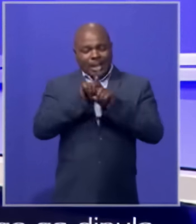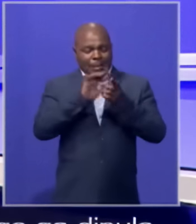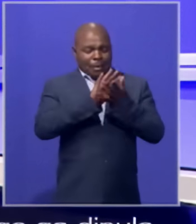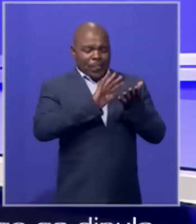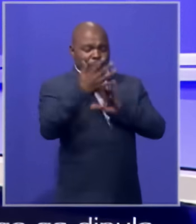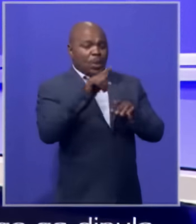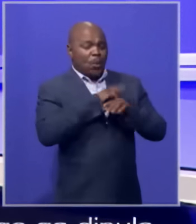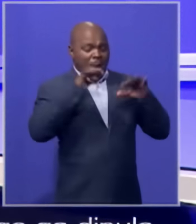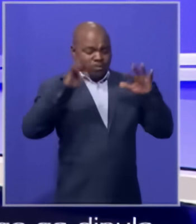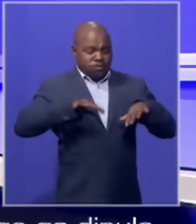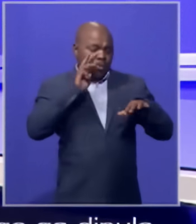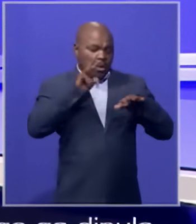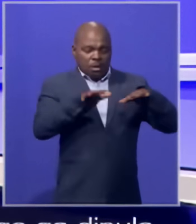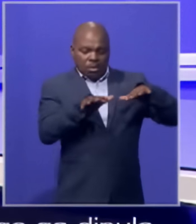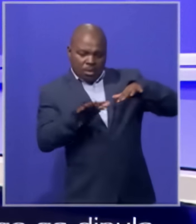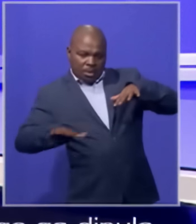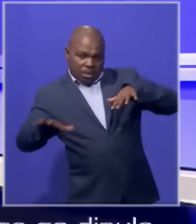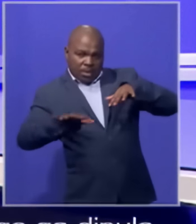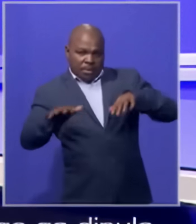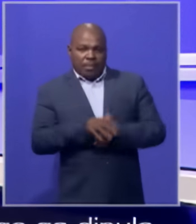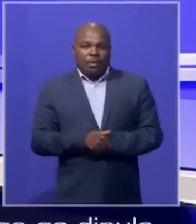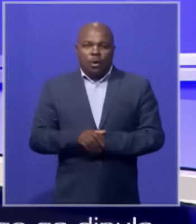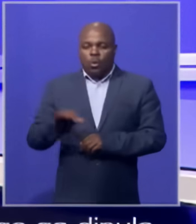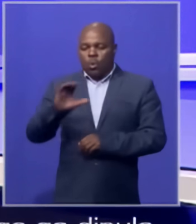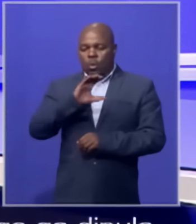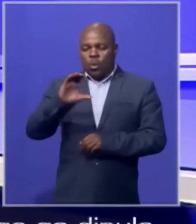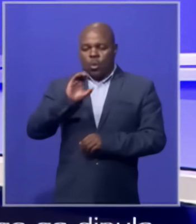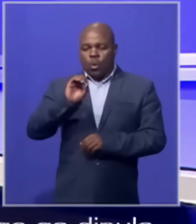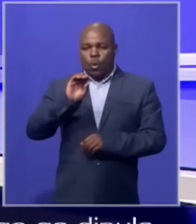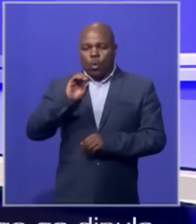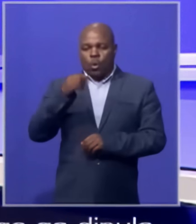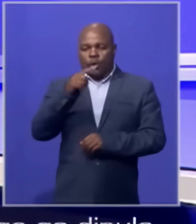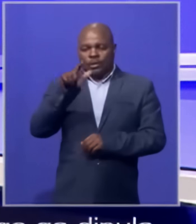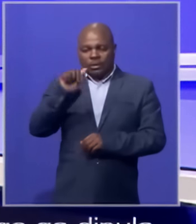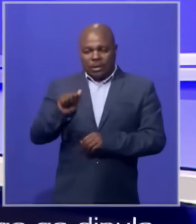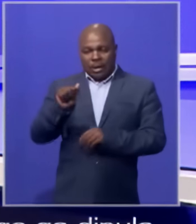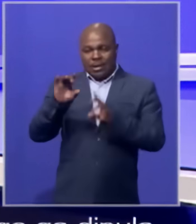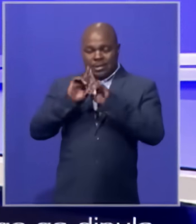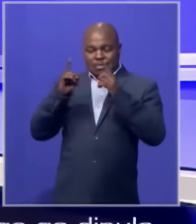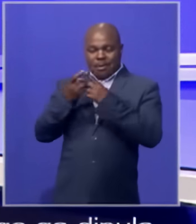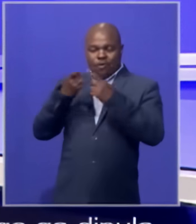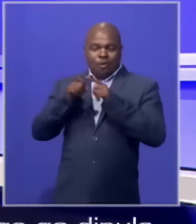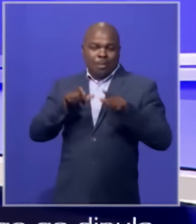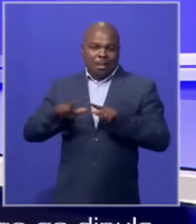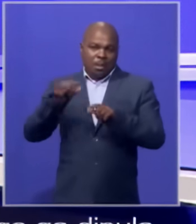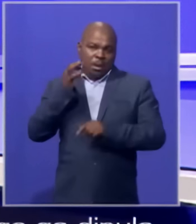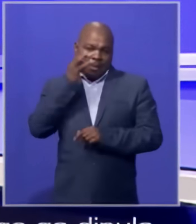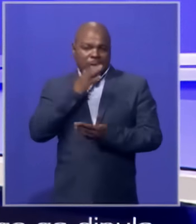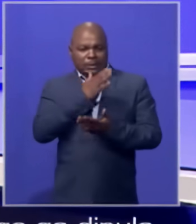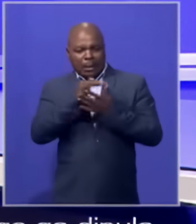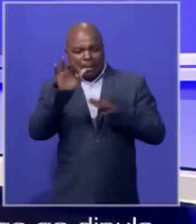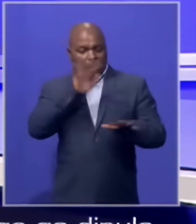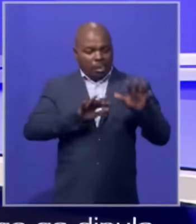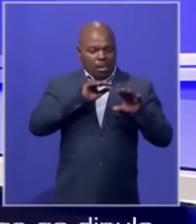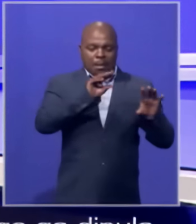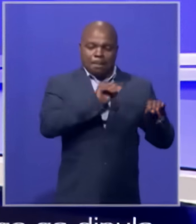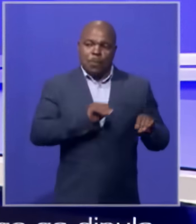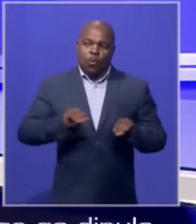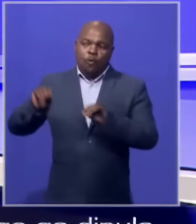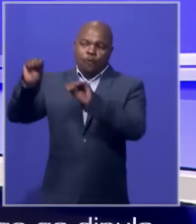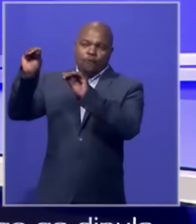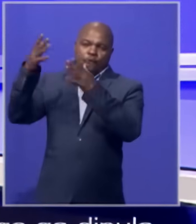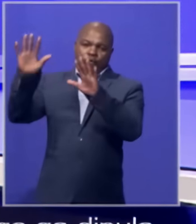kudu ka dikarolong tša tlasana. Kgoro ya pušo tirišano le merero ya magoši ka provinceng ya Limpopo e re kgonne go khuduša bao ba amilwego ke masetlapelo